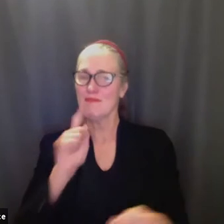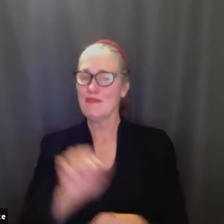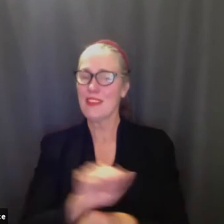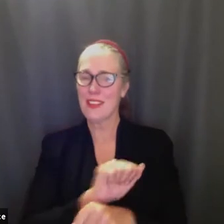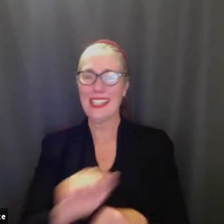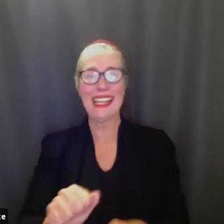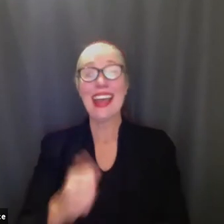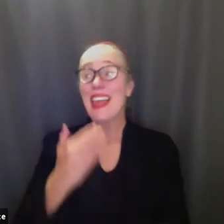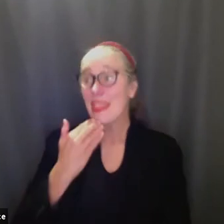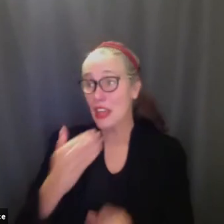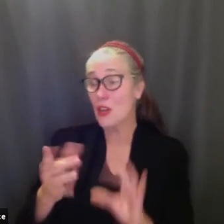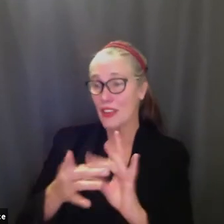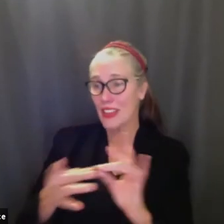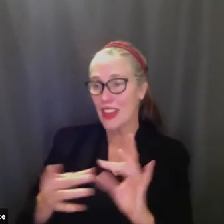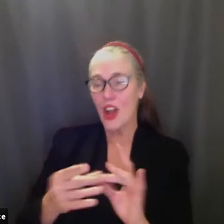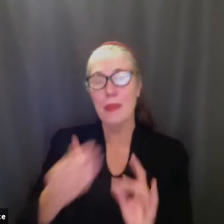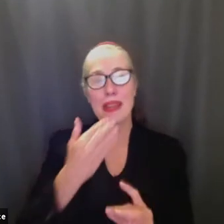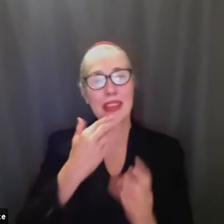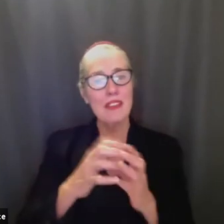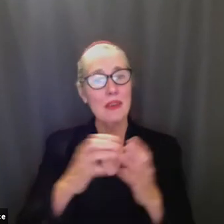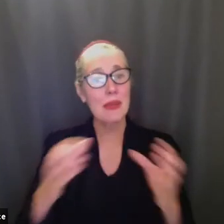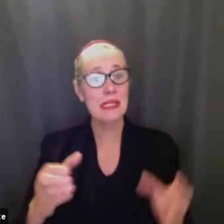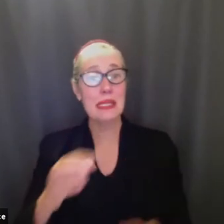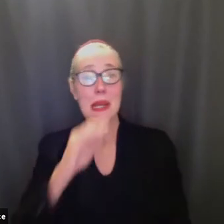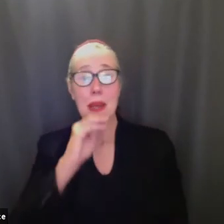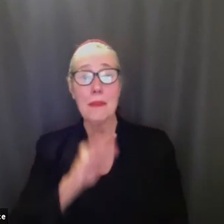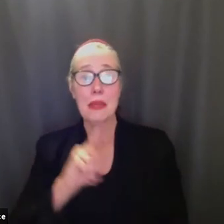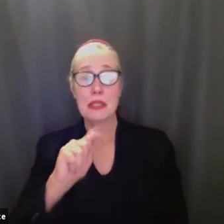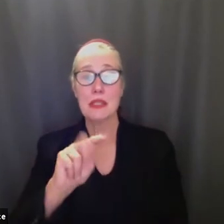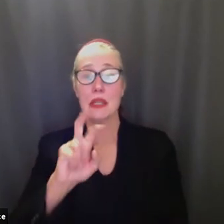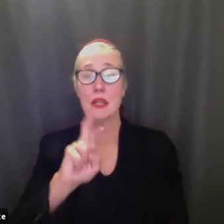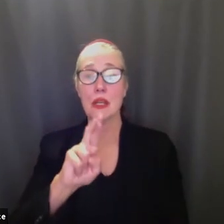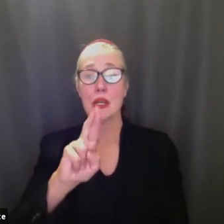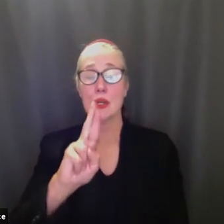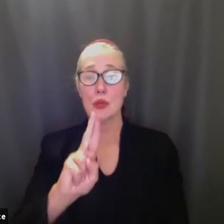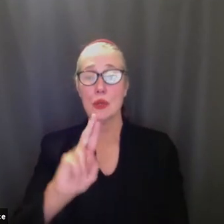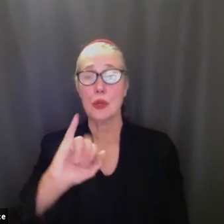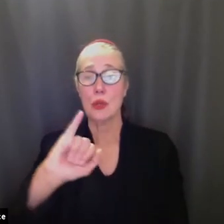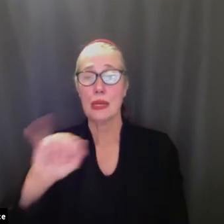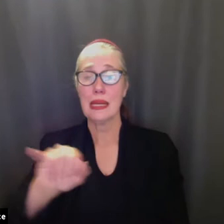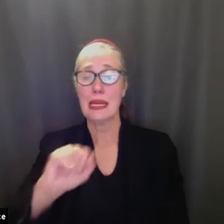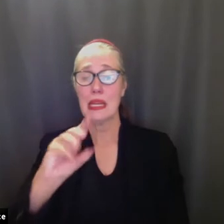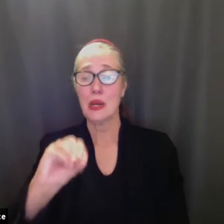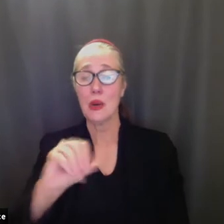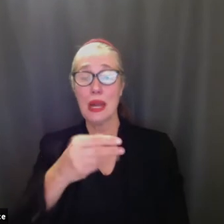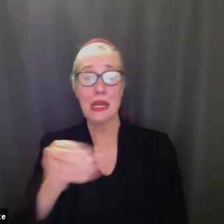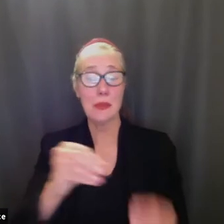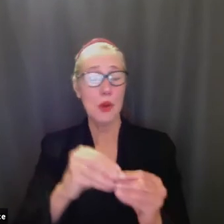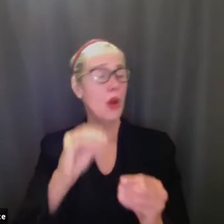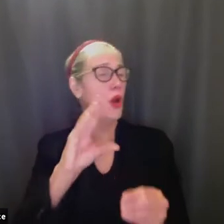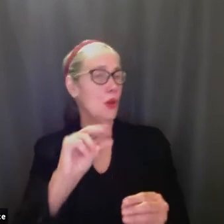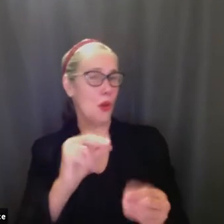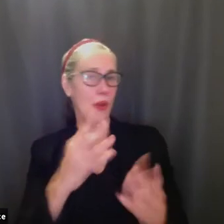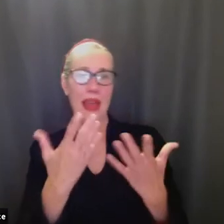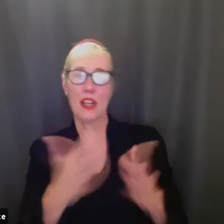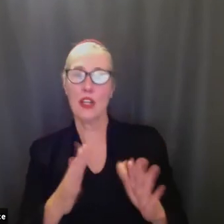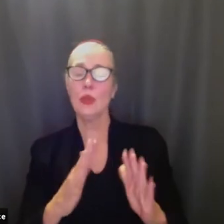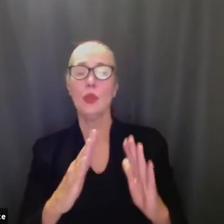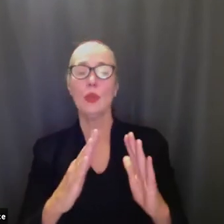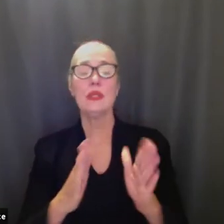comment miss trujillo are there any other public comments no that concludes public comment on this